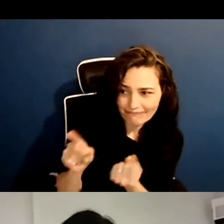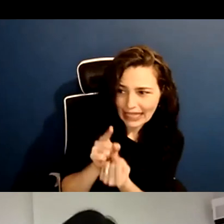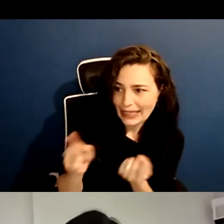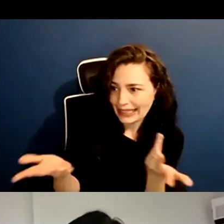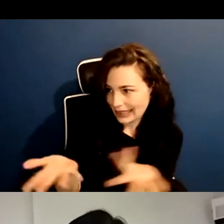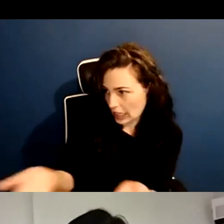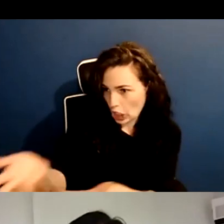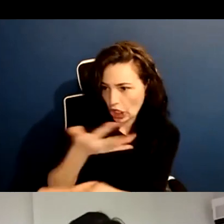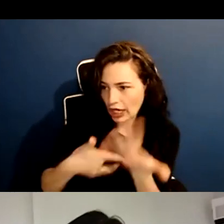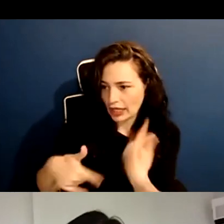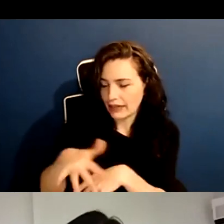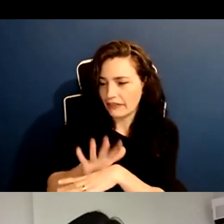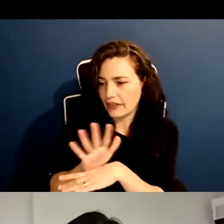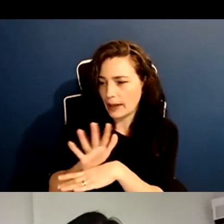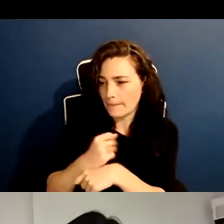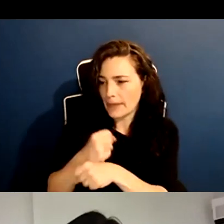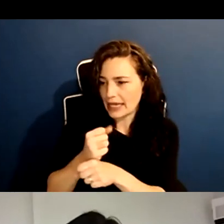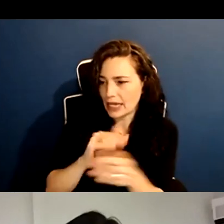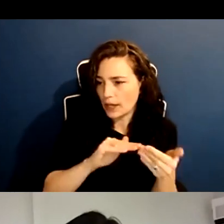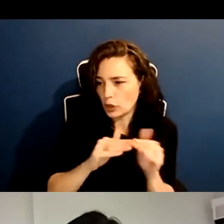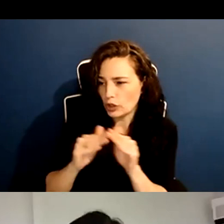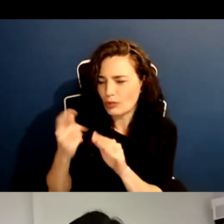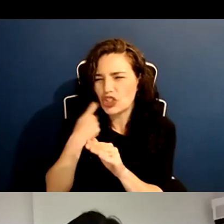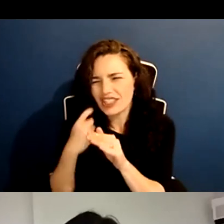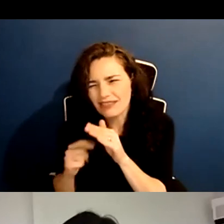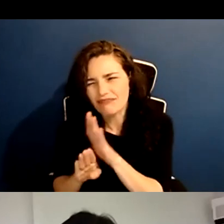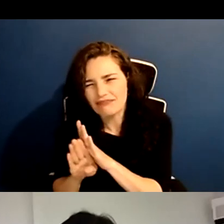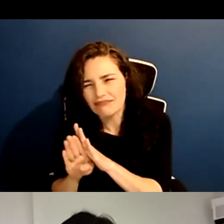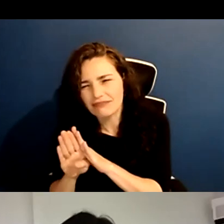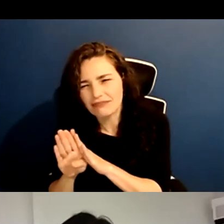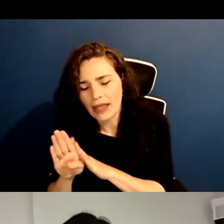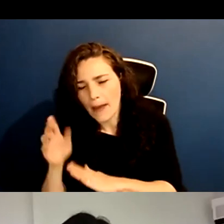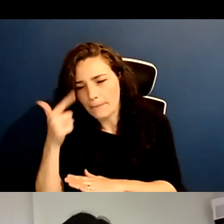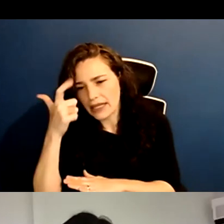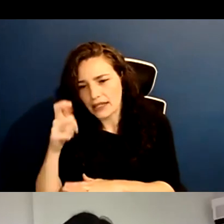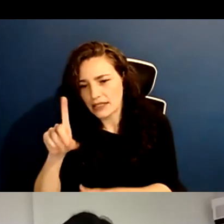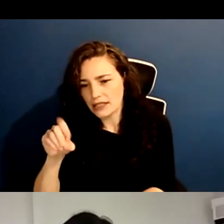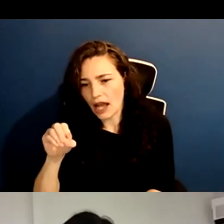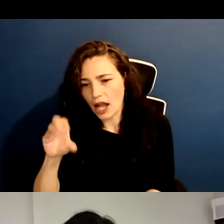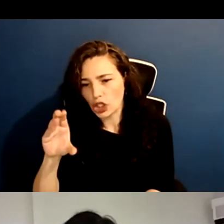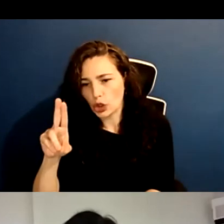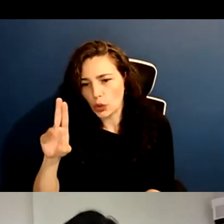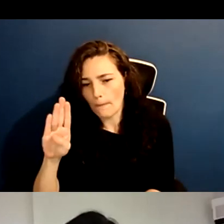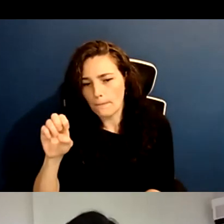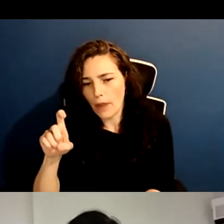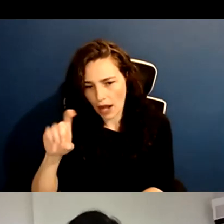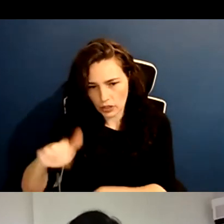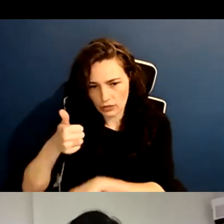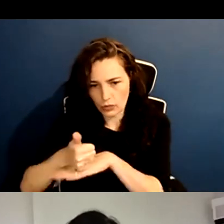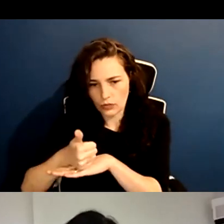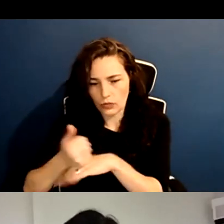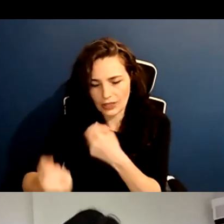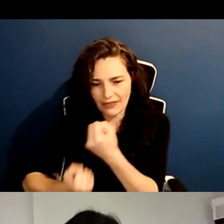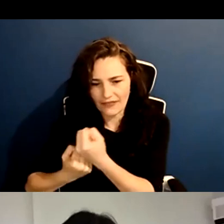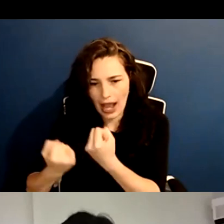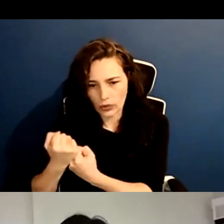community, which was just starting to really emerge at that time with the founding of DocuBox. Mm-hmm. And one of the people she